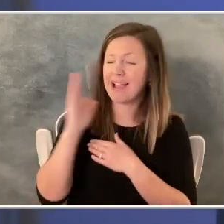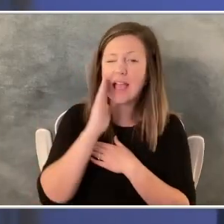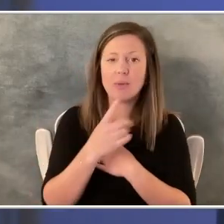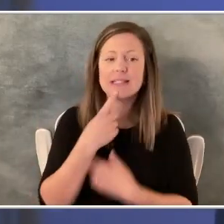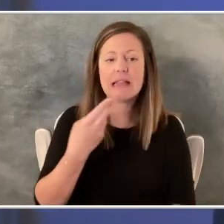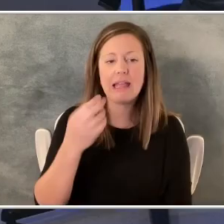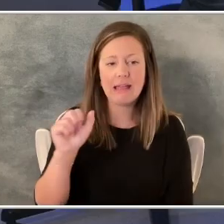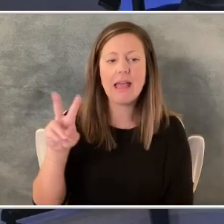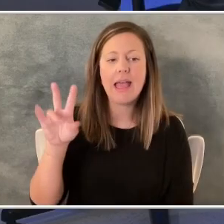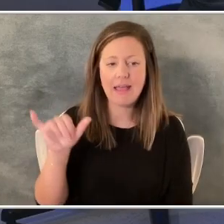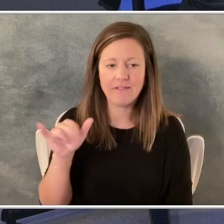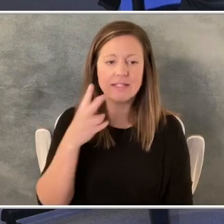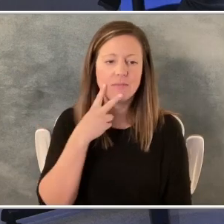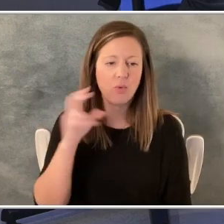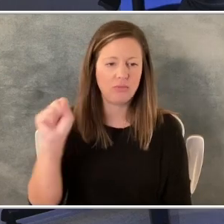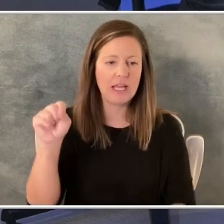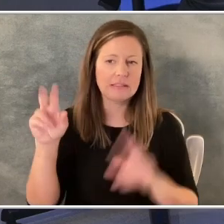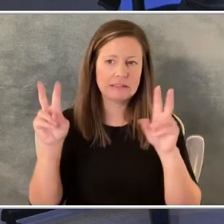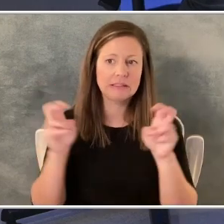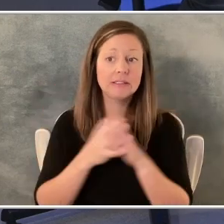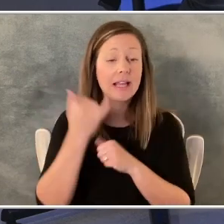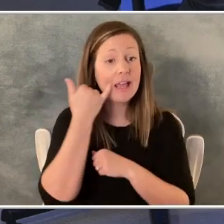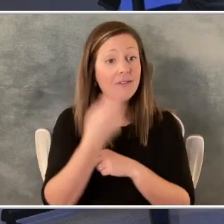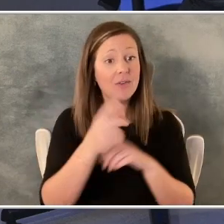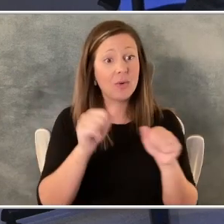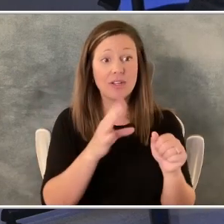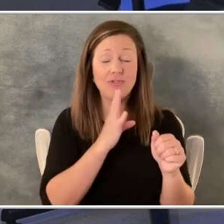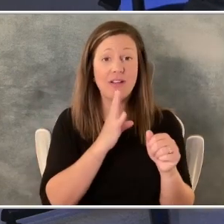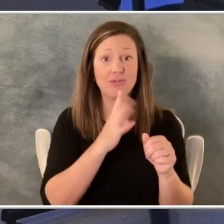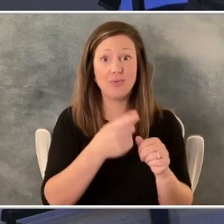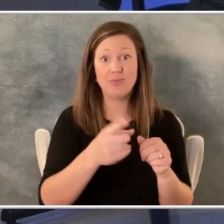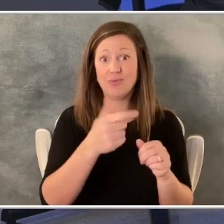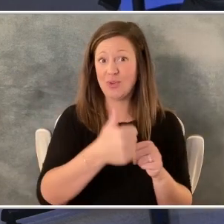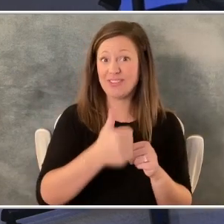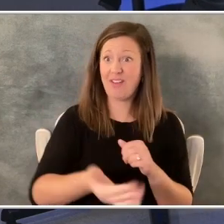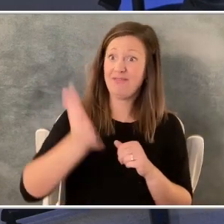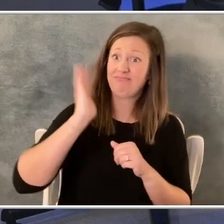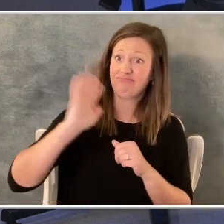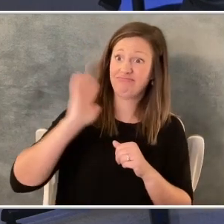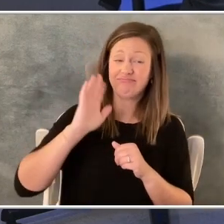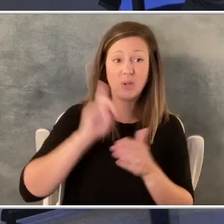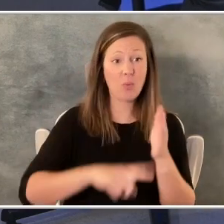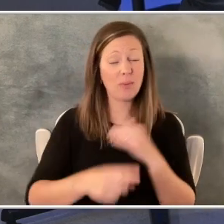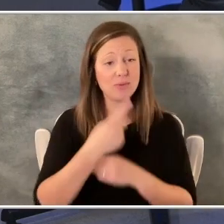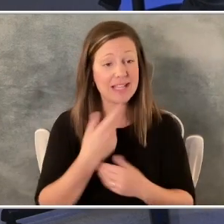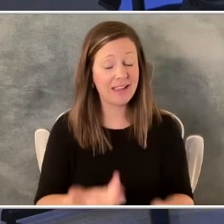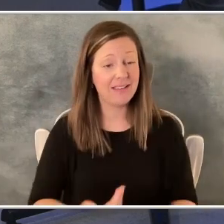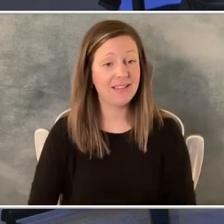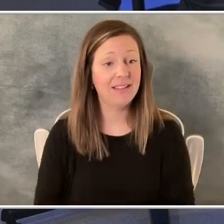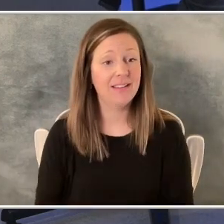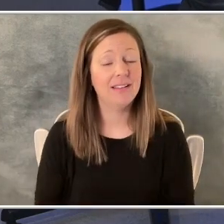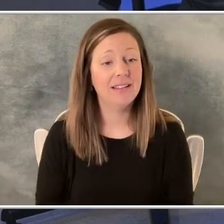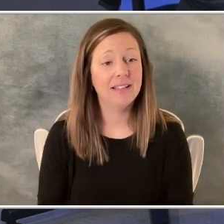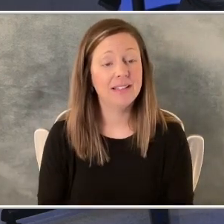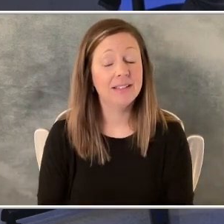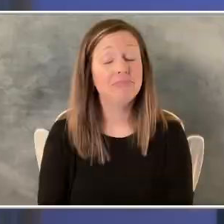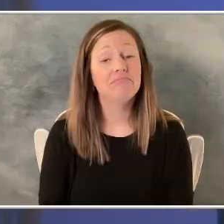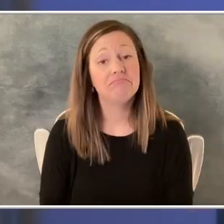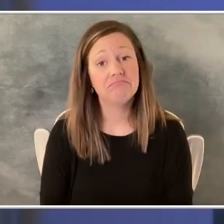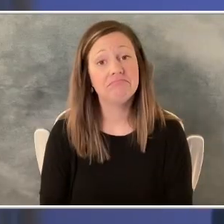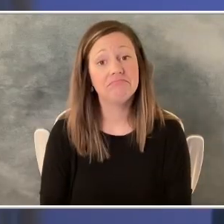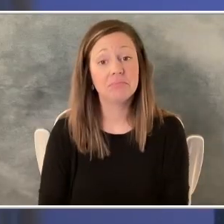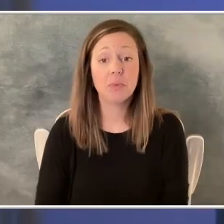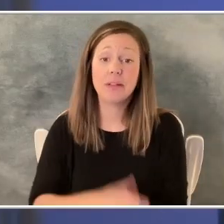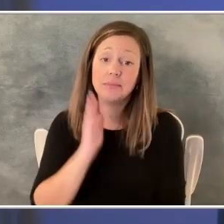If you could talk to your younger self, what would you say? Oh, I would say that was foolish, and